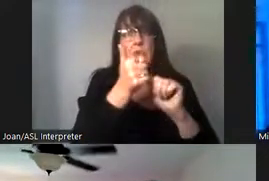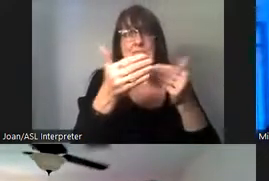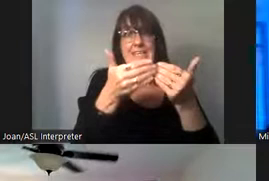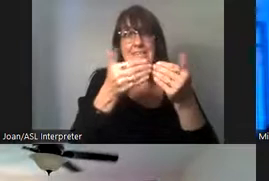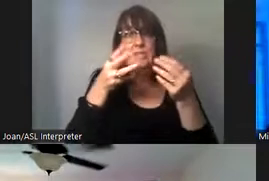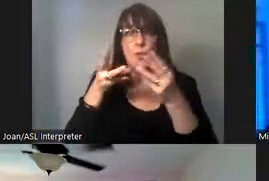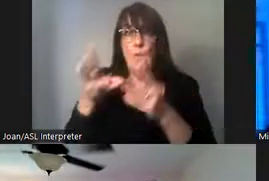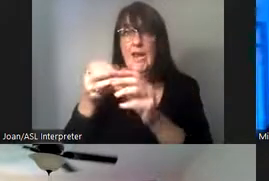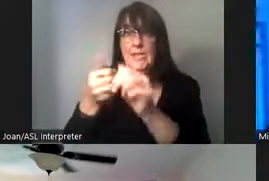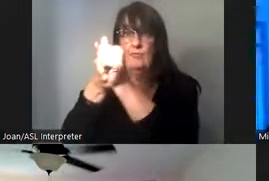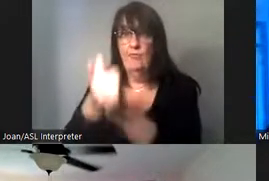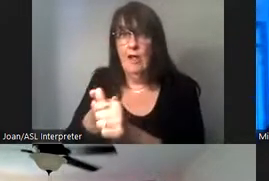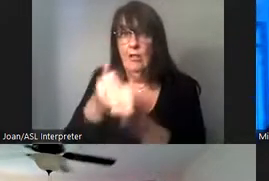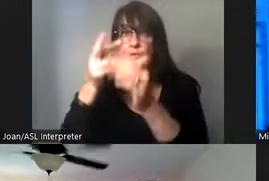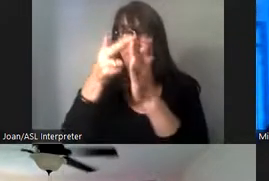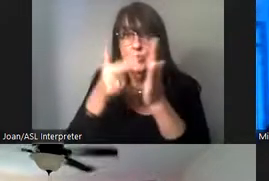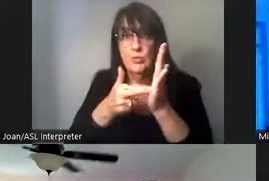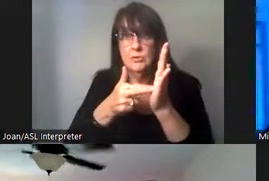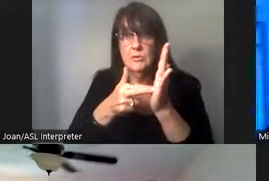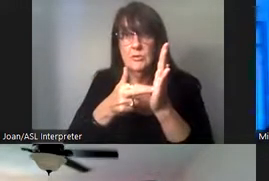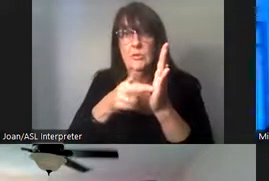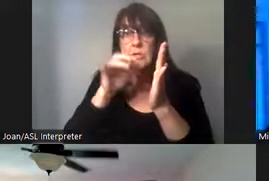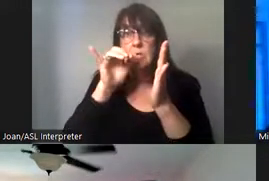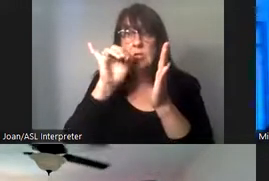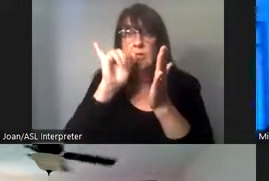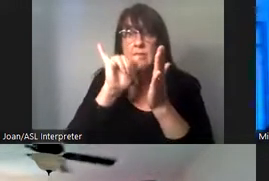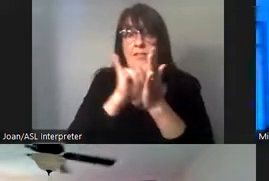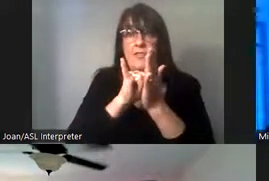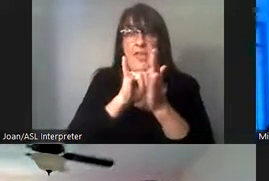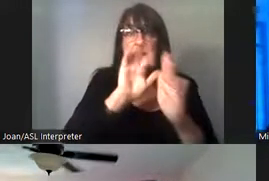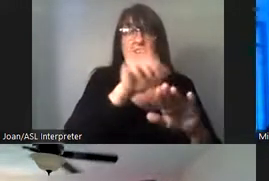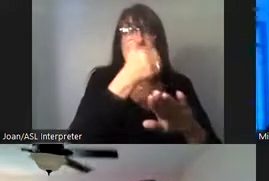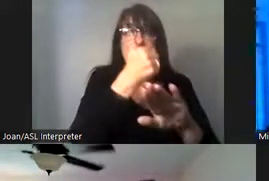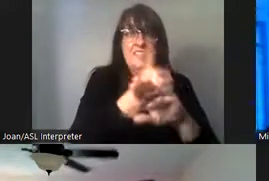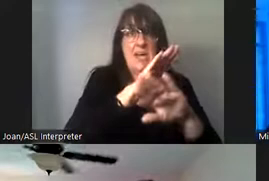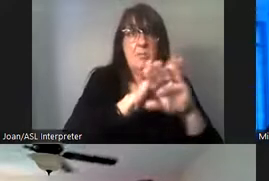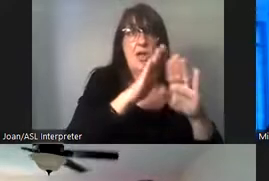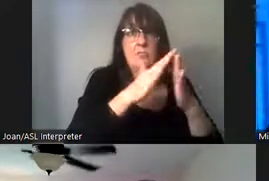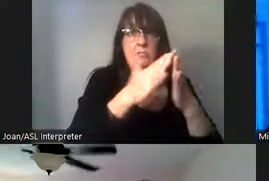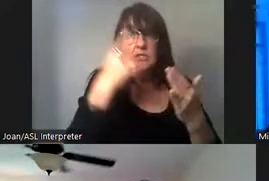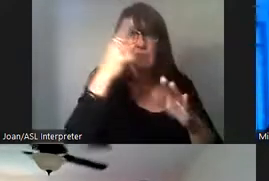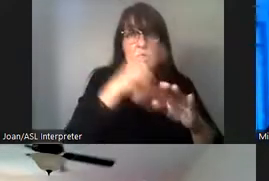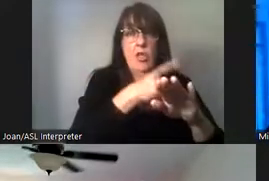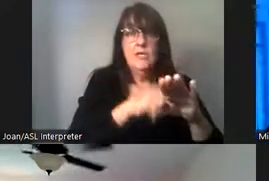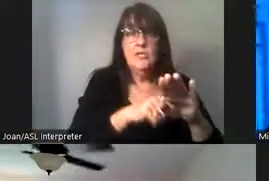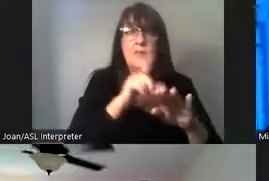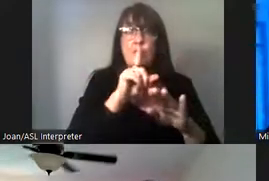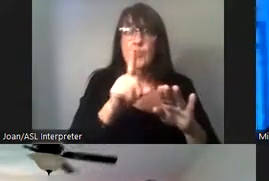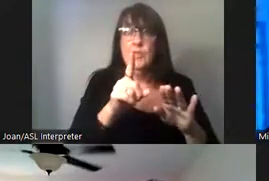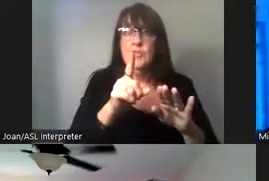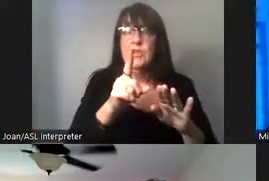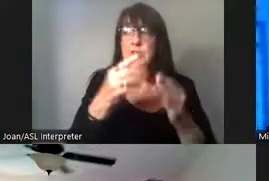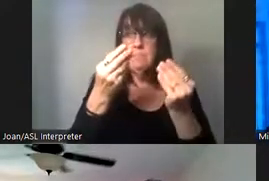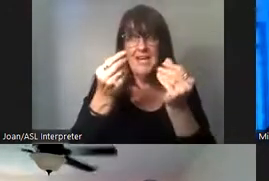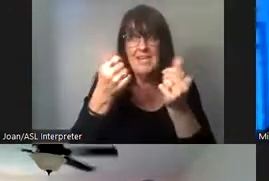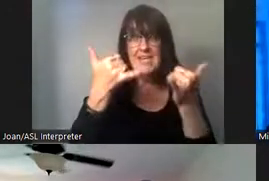ways to follow the rules that have been mostly on the books for a long time and now have significant money behind them and